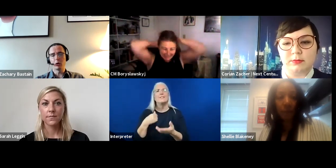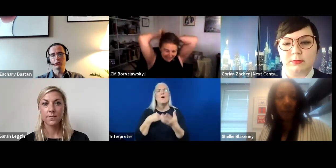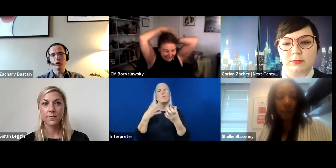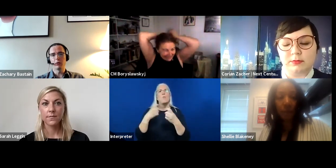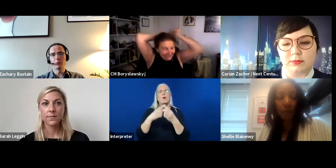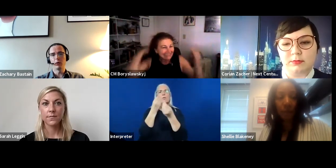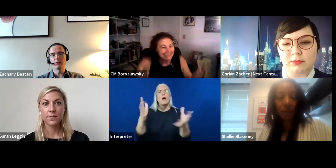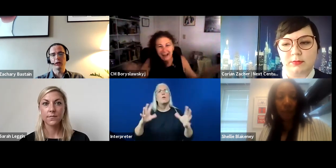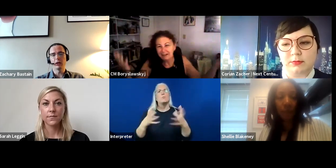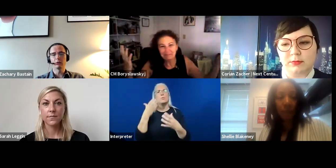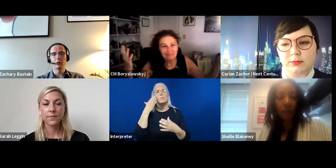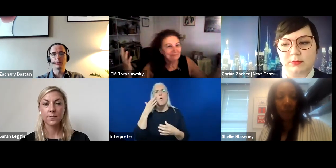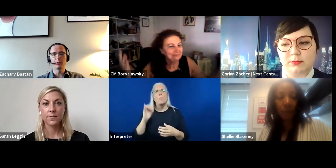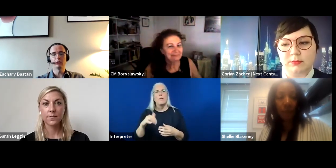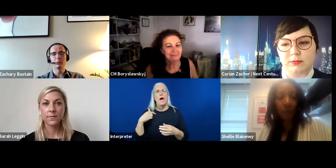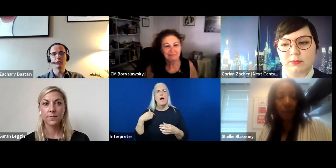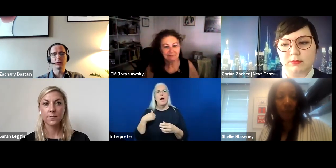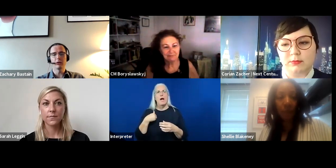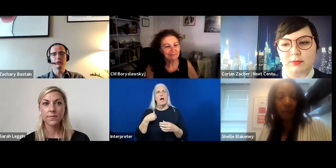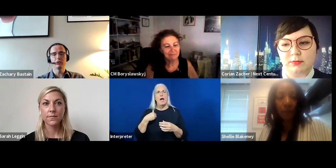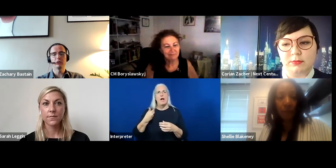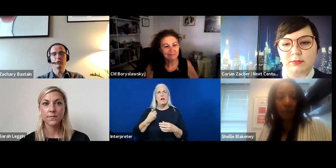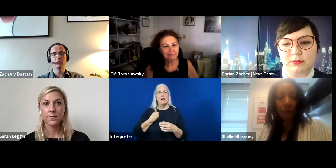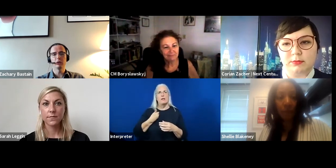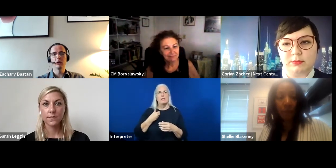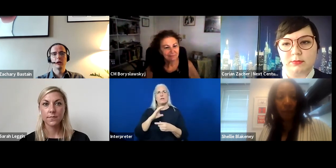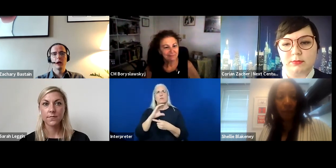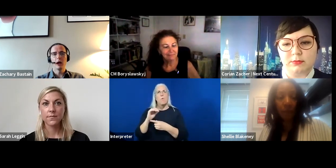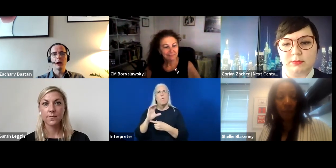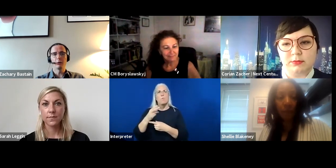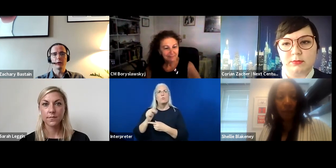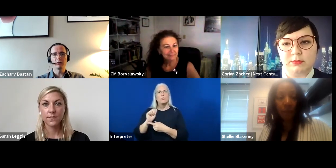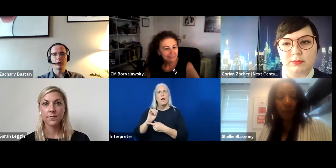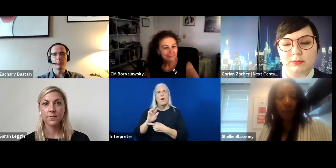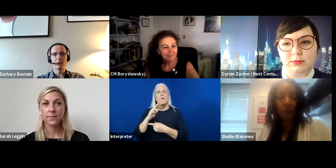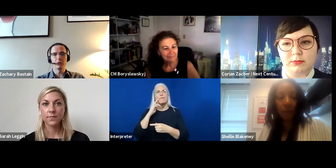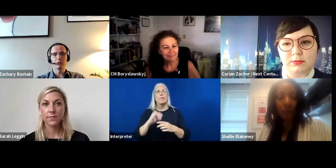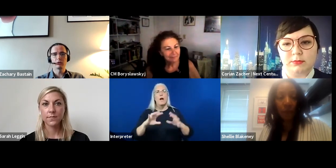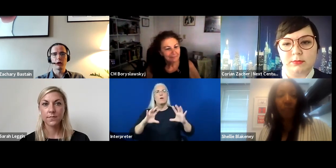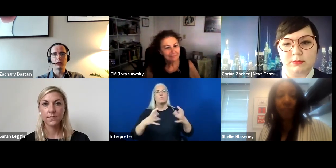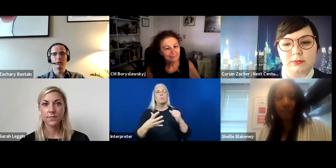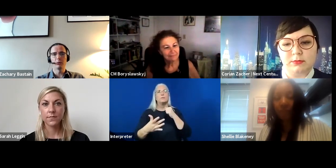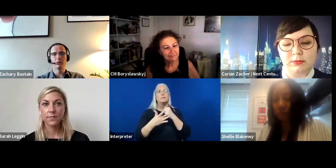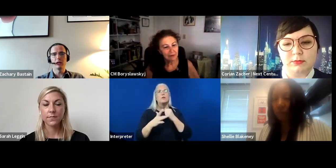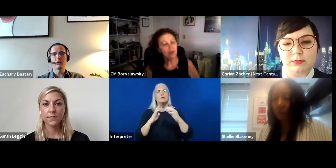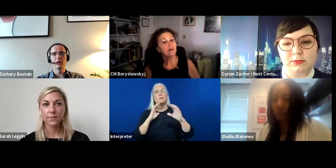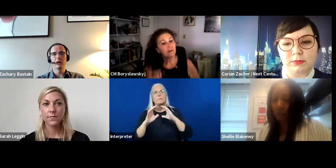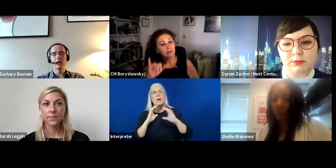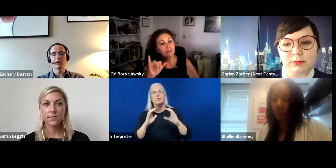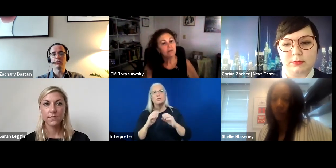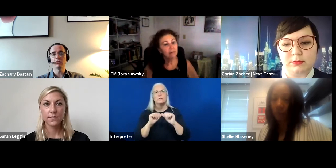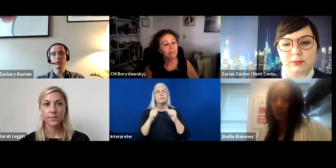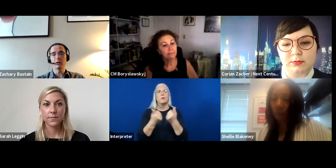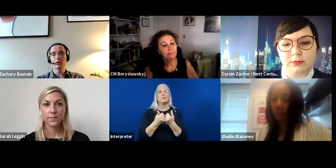been the co-chair for a standards group at the Consumer Technology Association for the last couple of years, trying to put